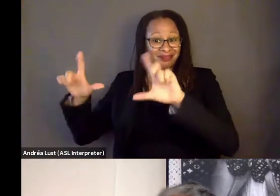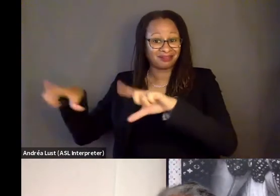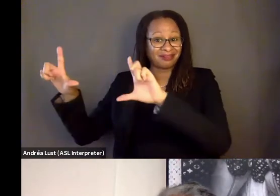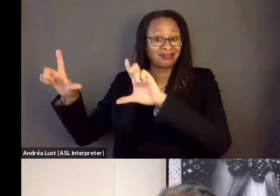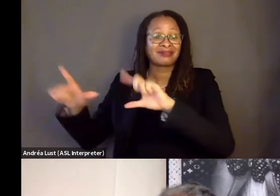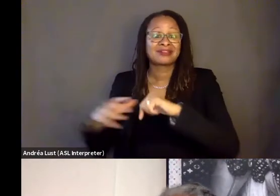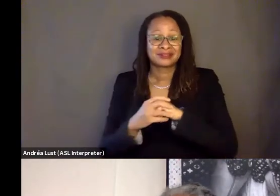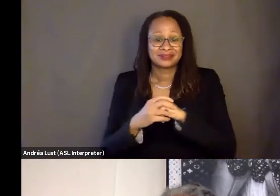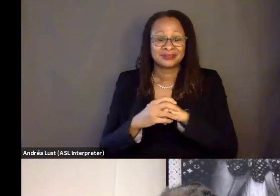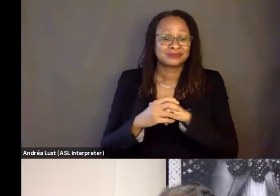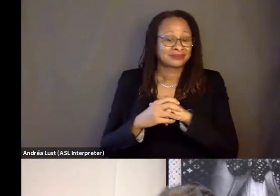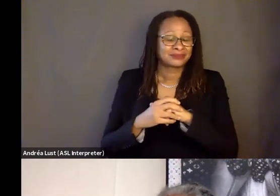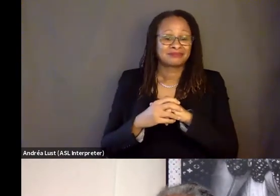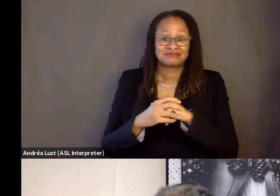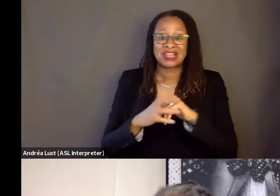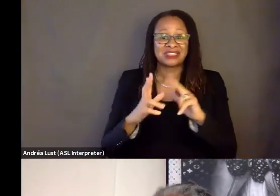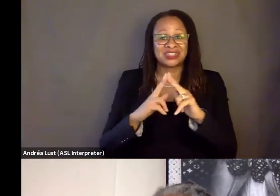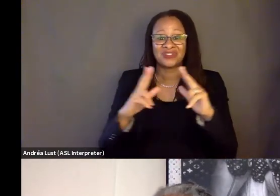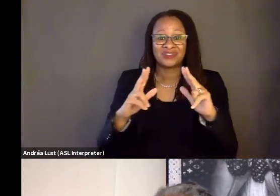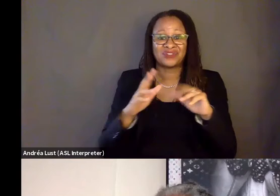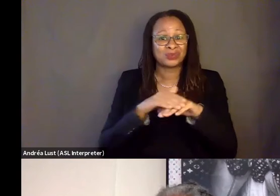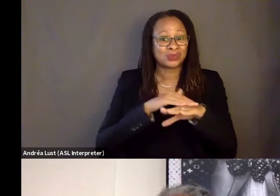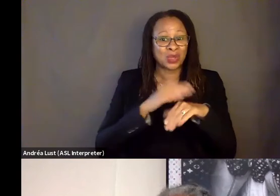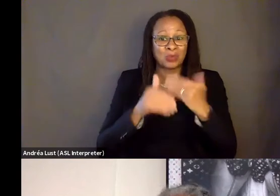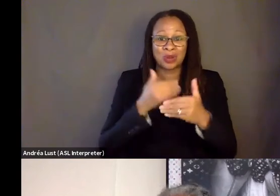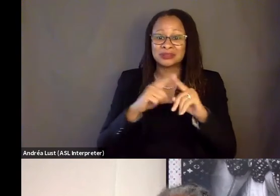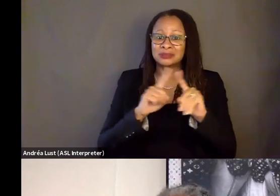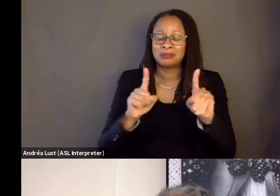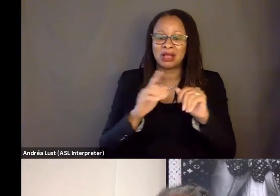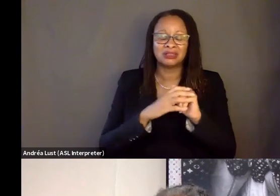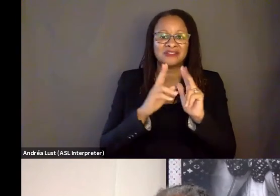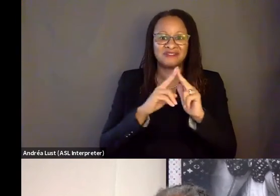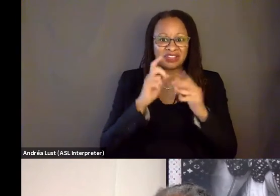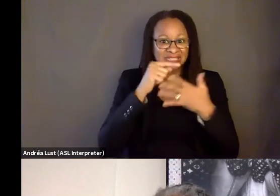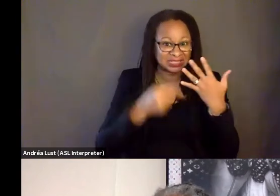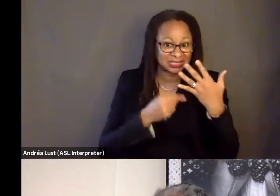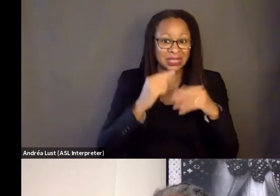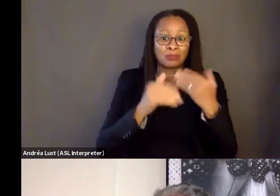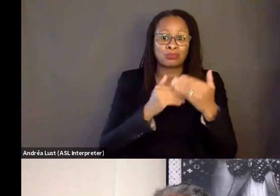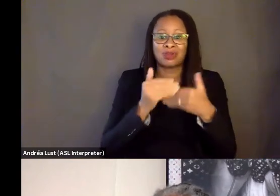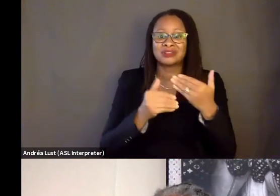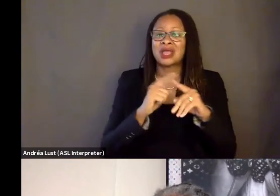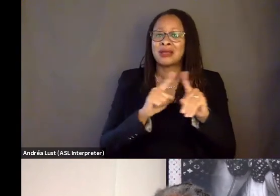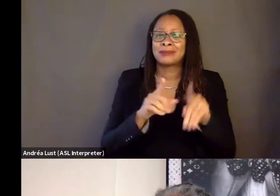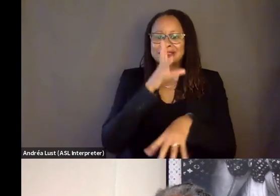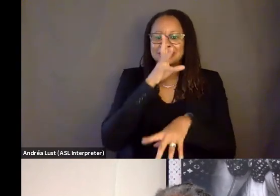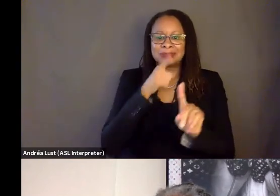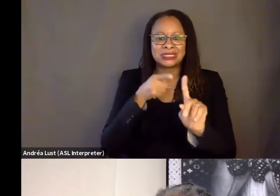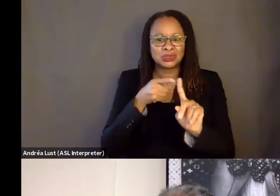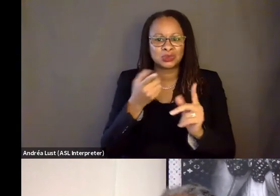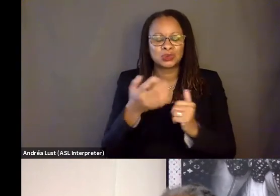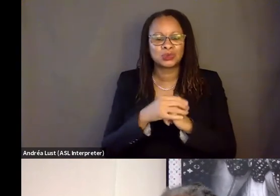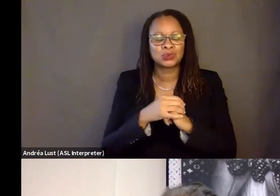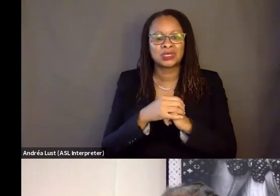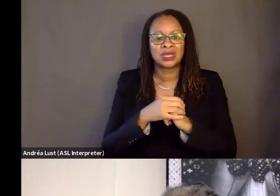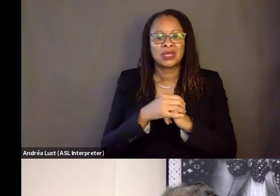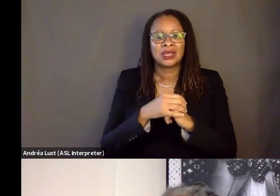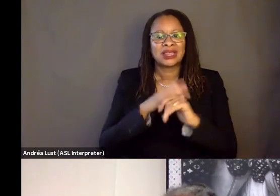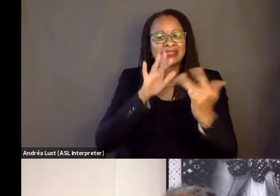and which was, you know, quite painstaking, but I think speaks to the